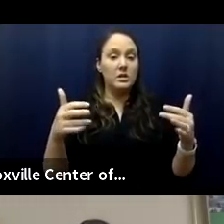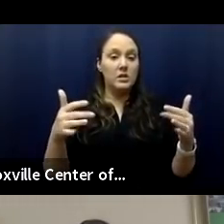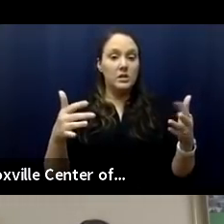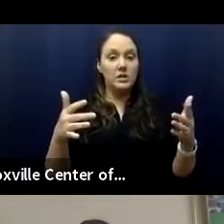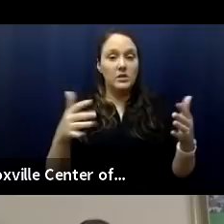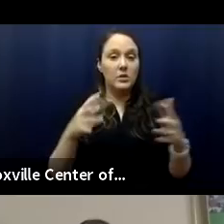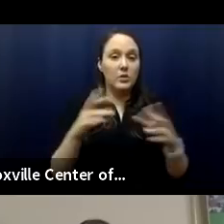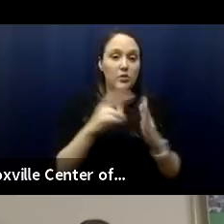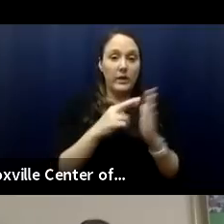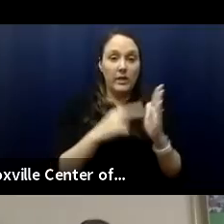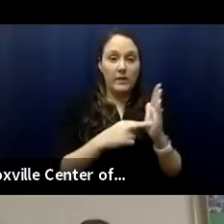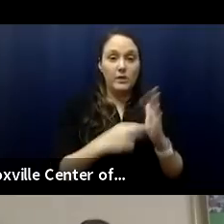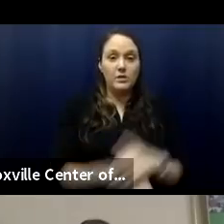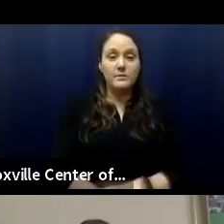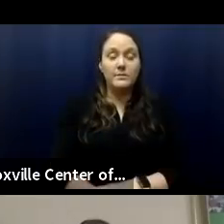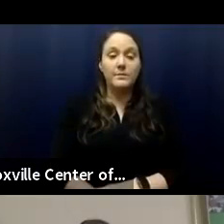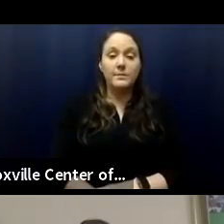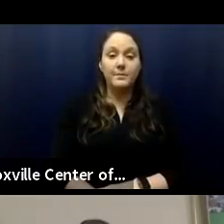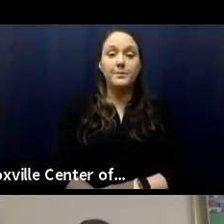regulation.